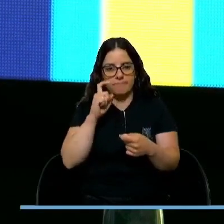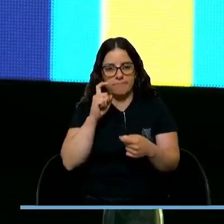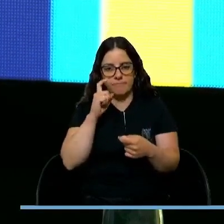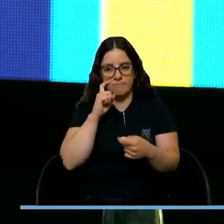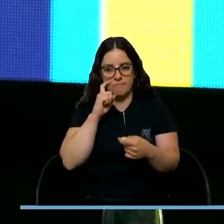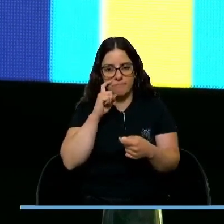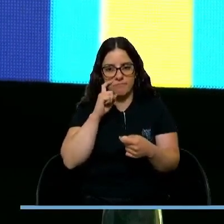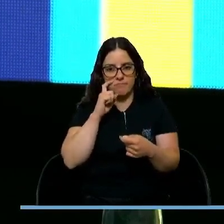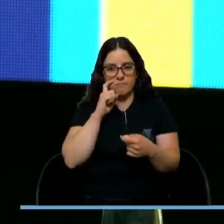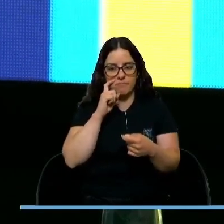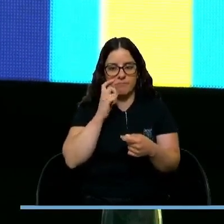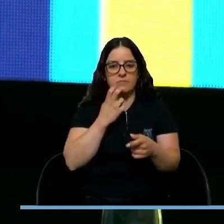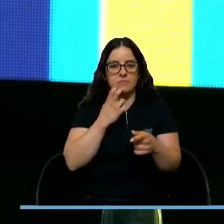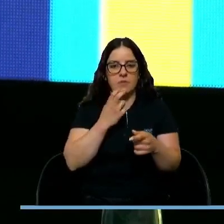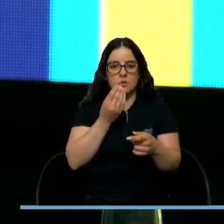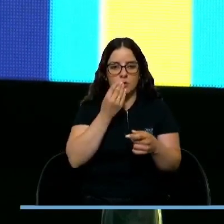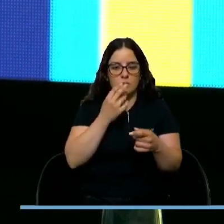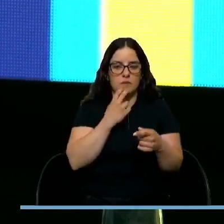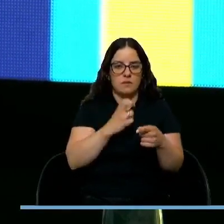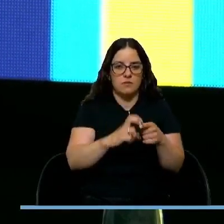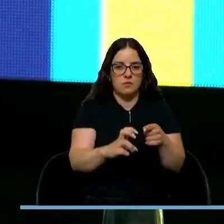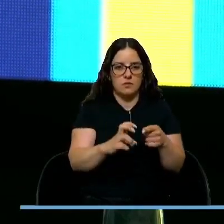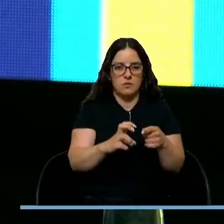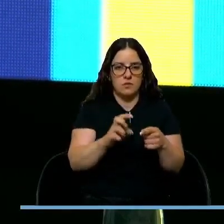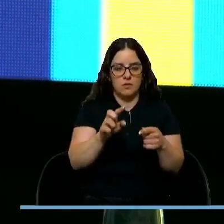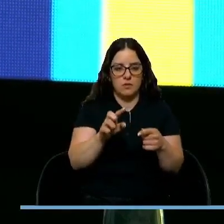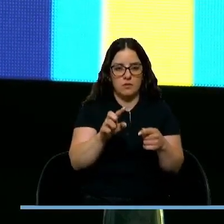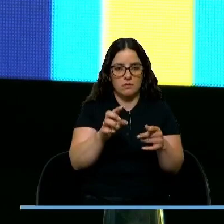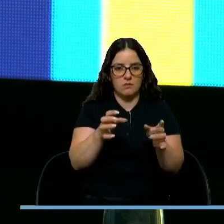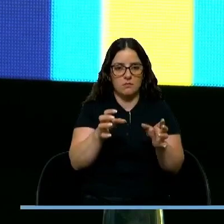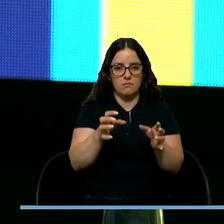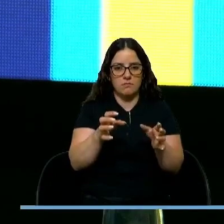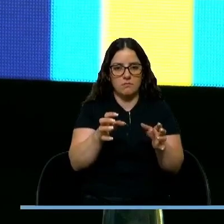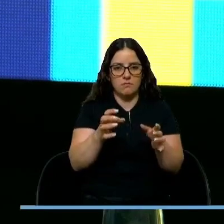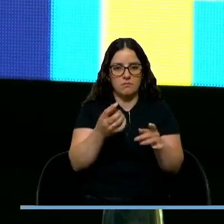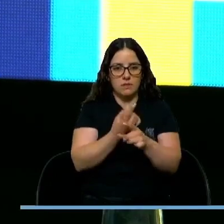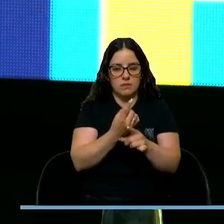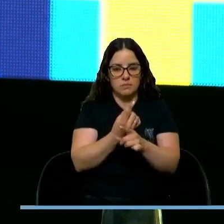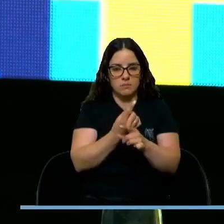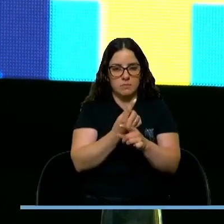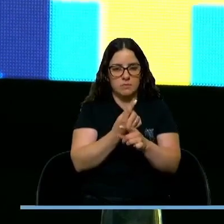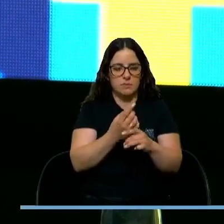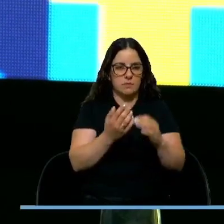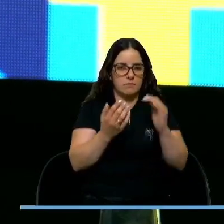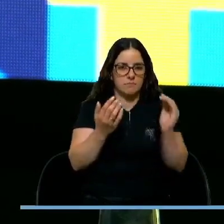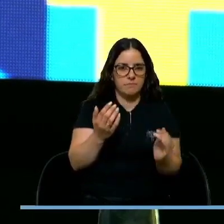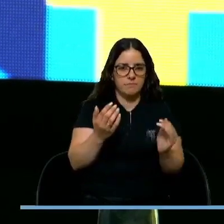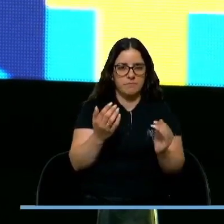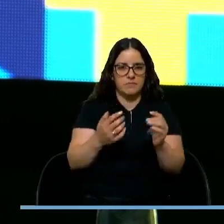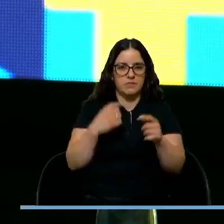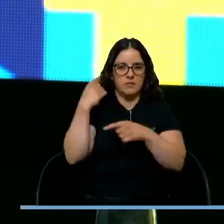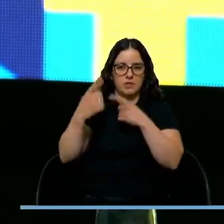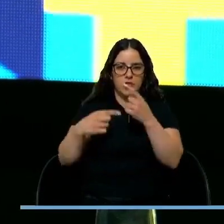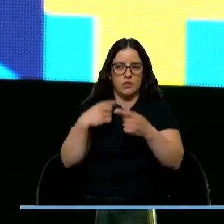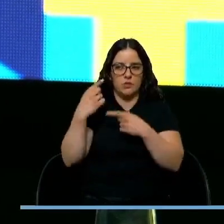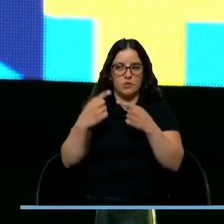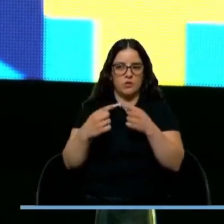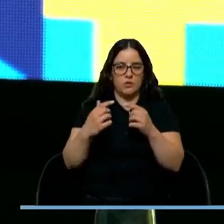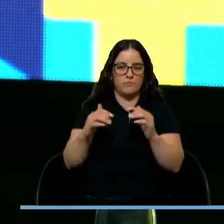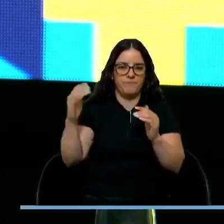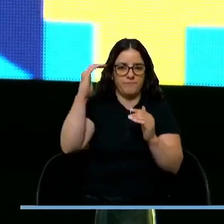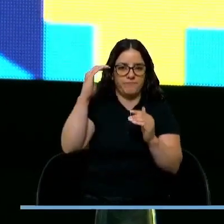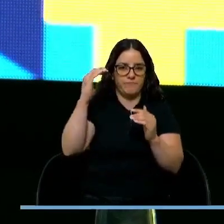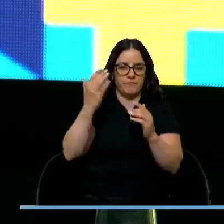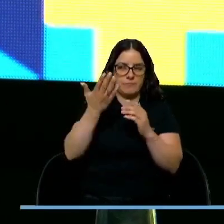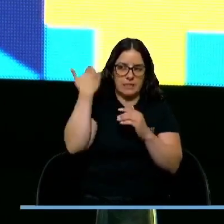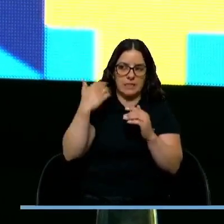the energy consumption of those equipment running the data is lower than in the previous generations, taking, you know, the uptake in